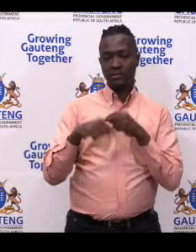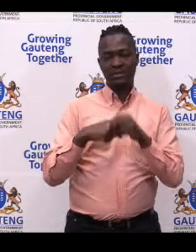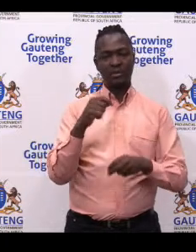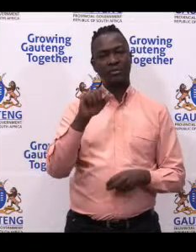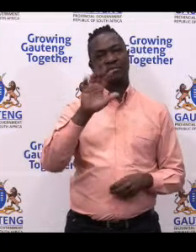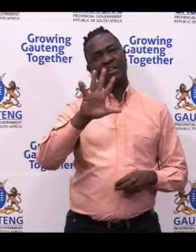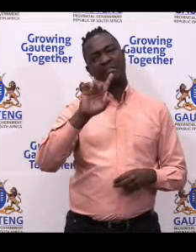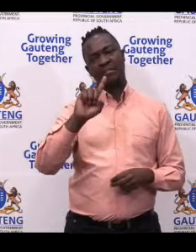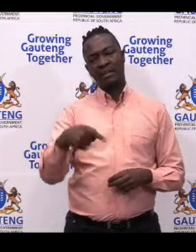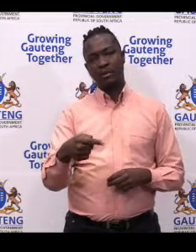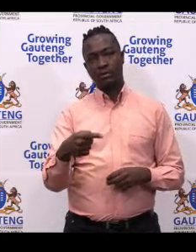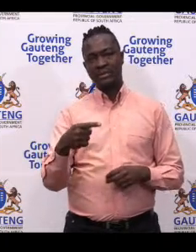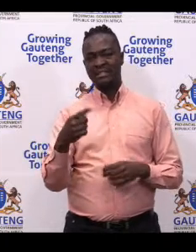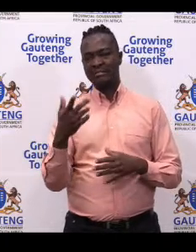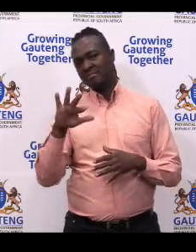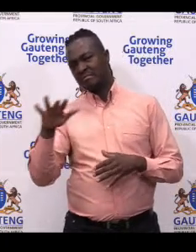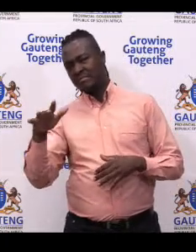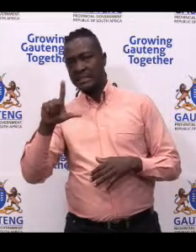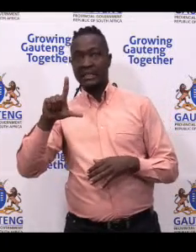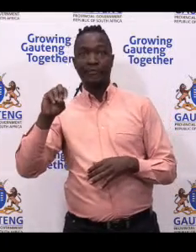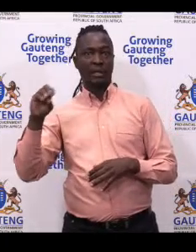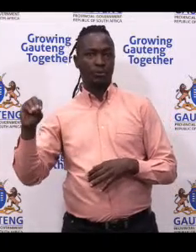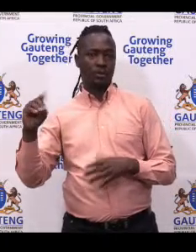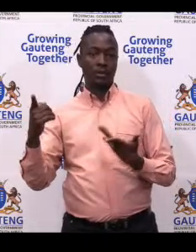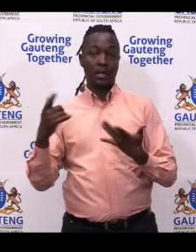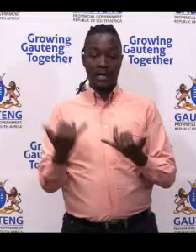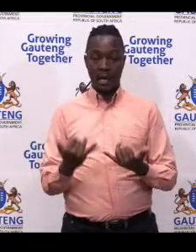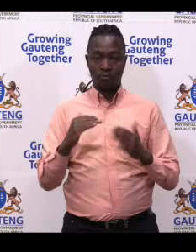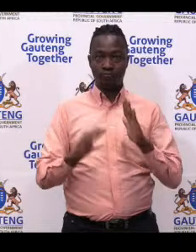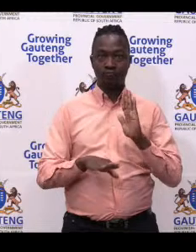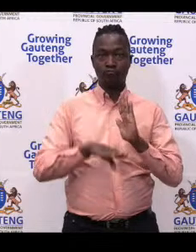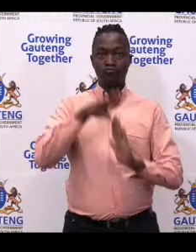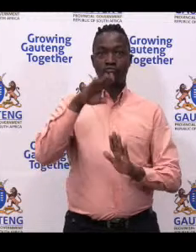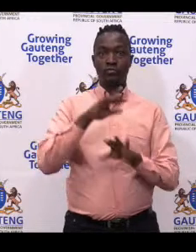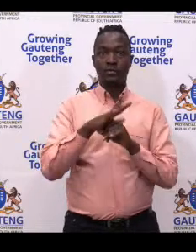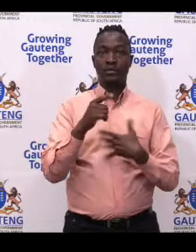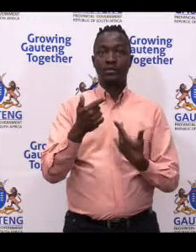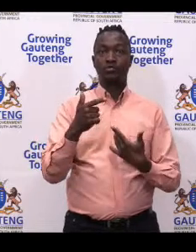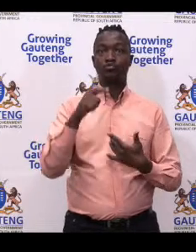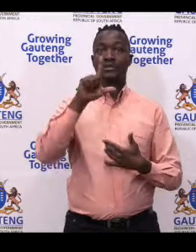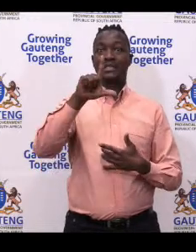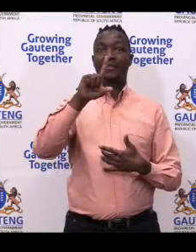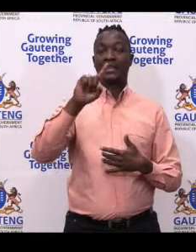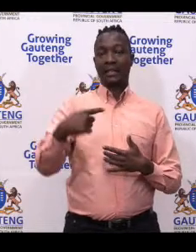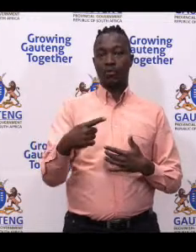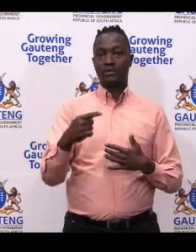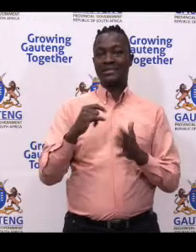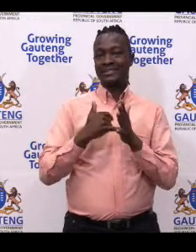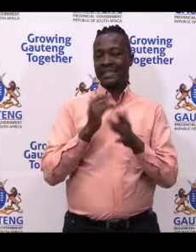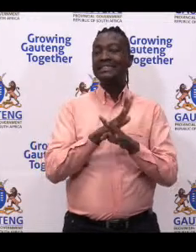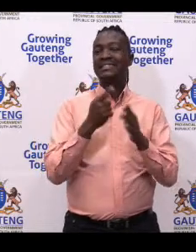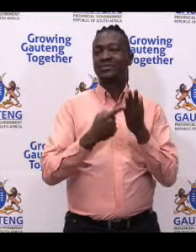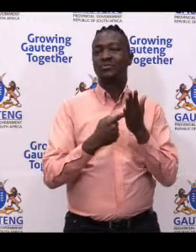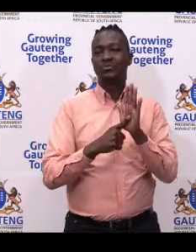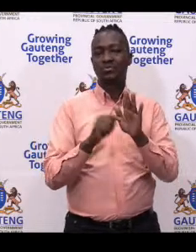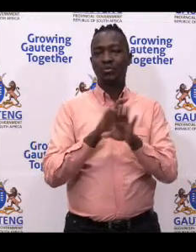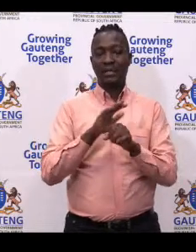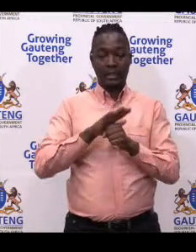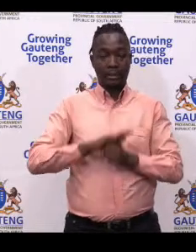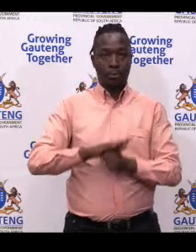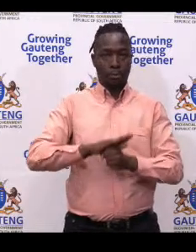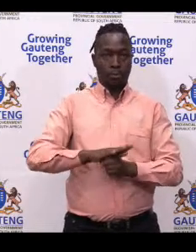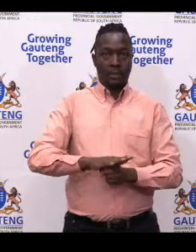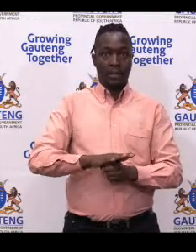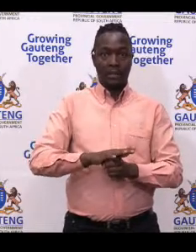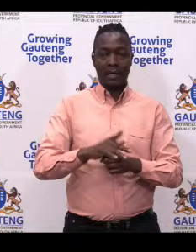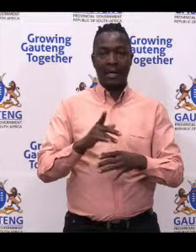5,000 or so, 700, and now we're on actually 7,000, just as an indication of the pressure and